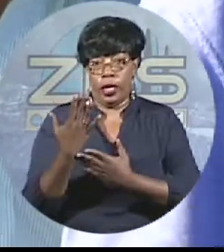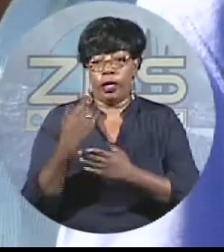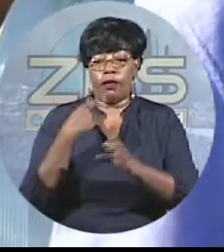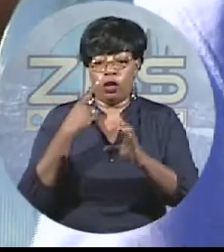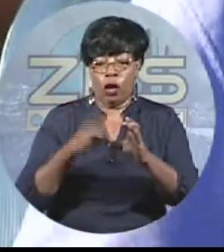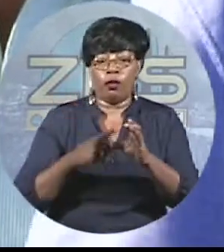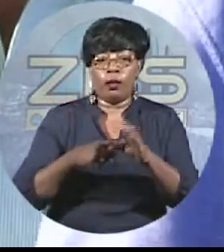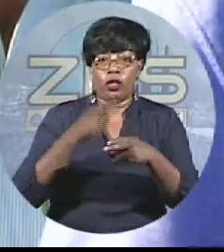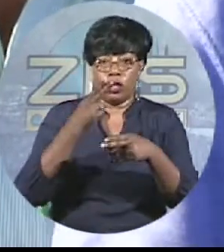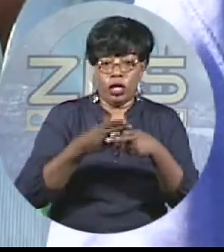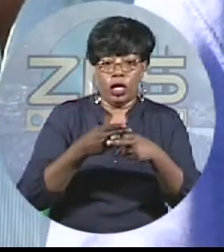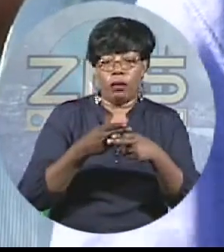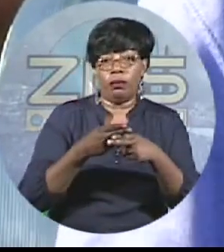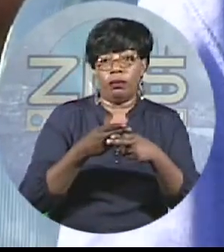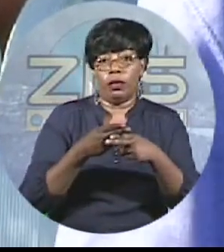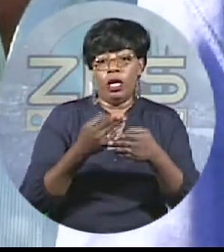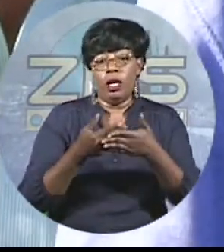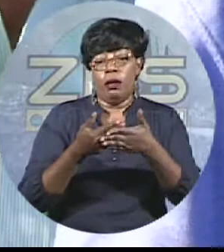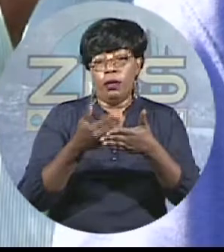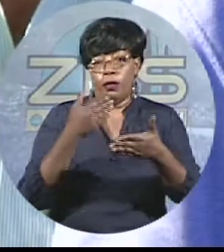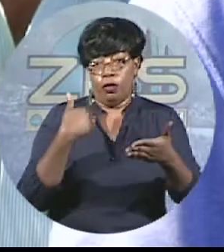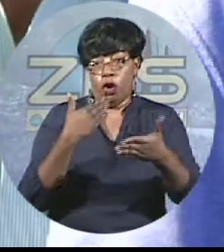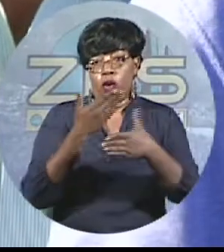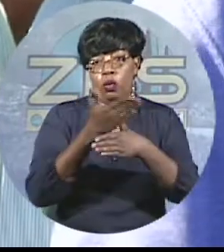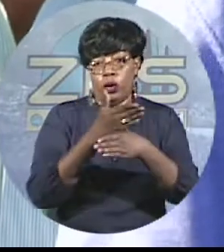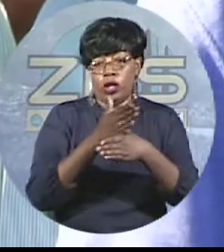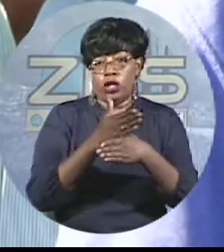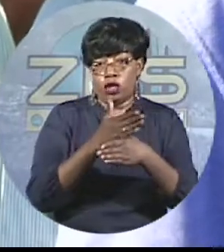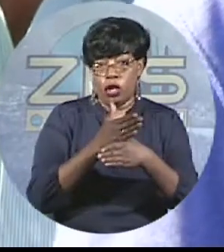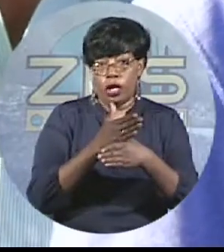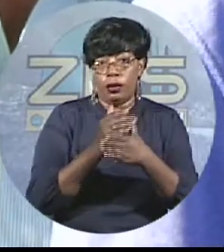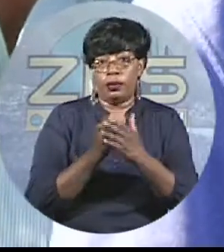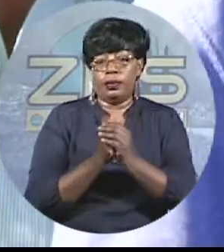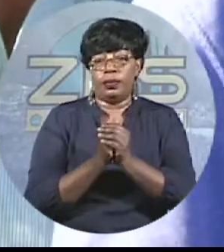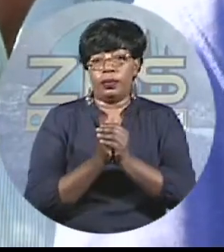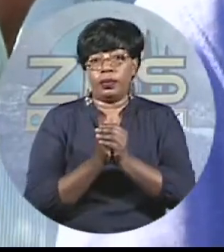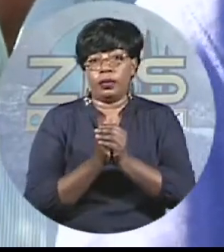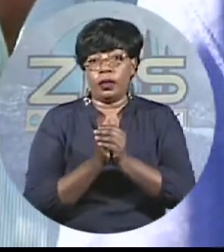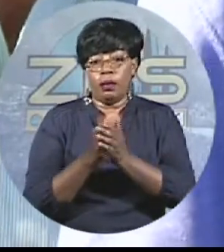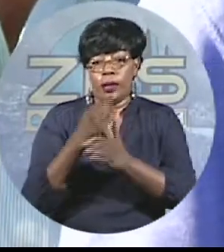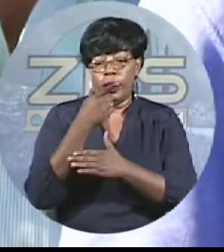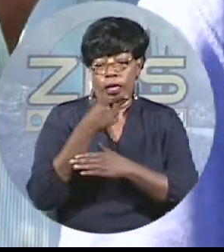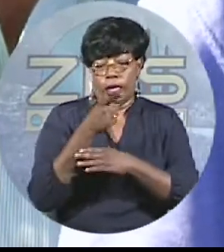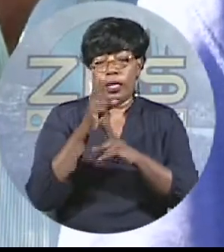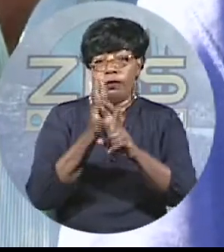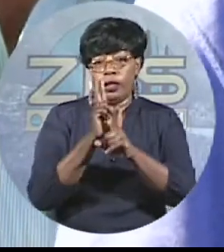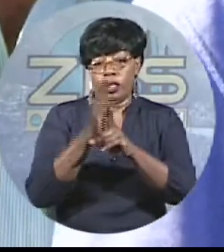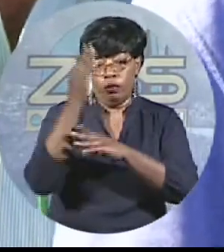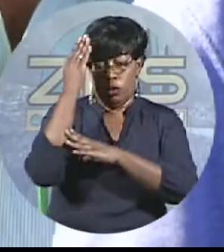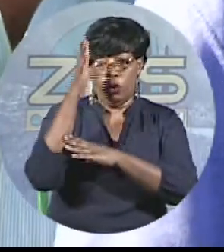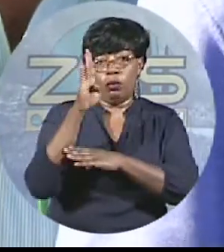identification before a name is released, but he is known to the police.